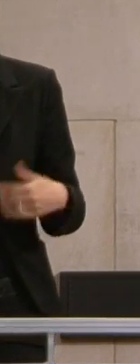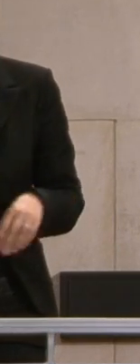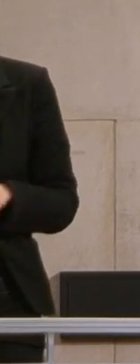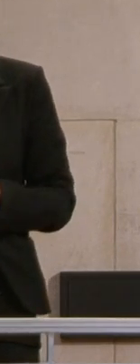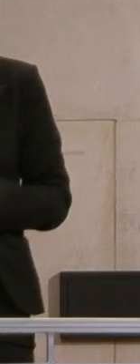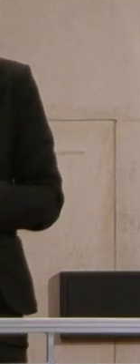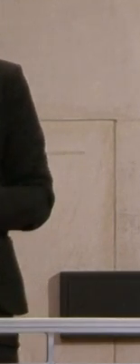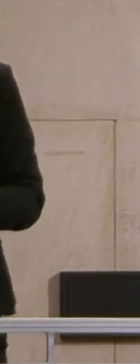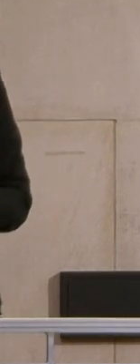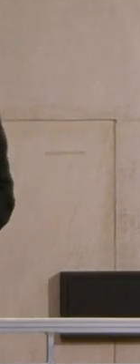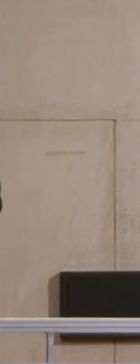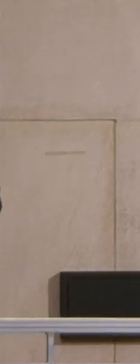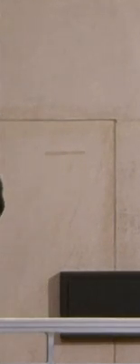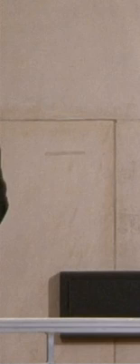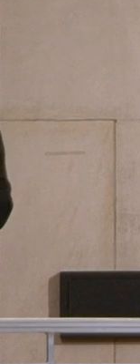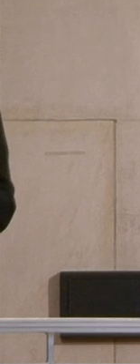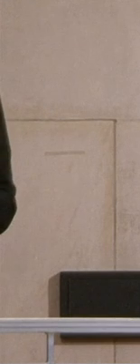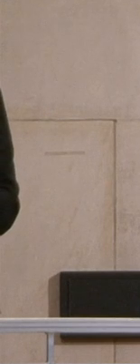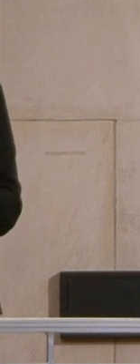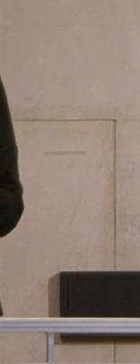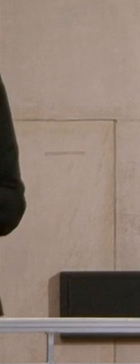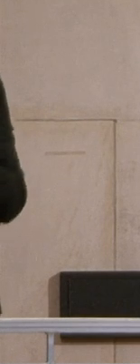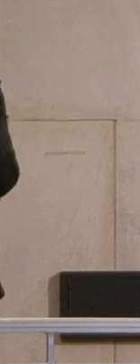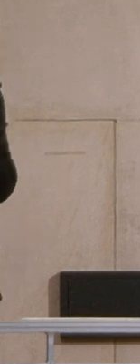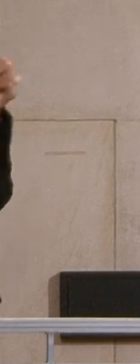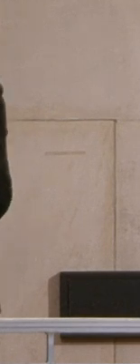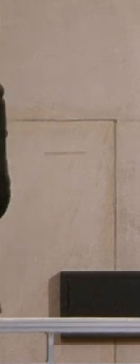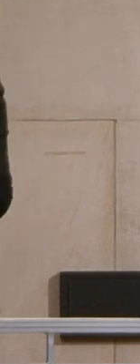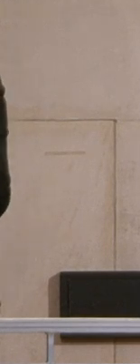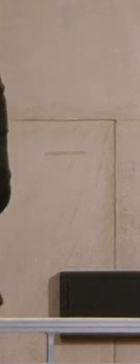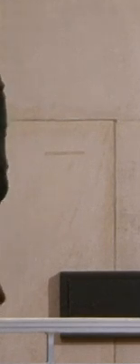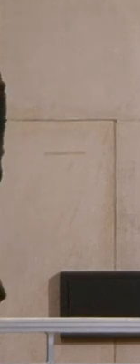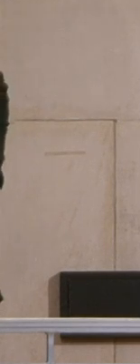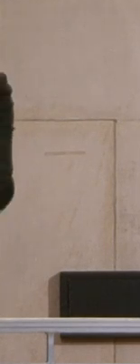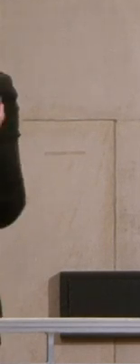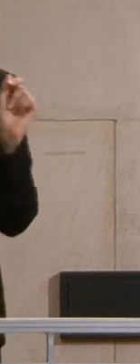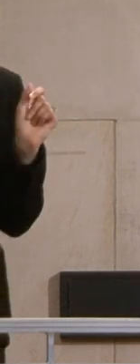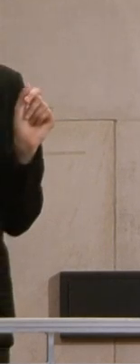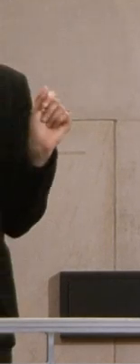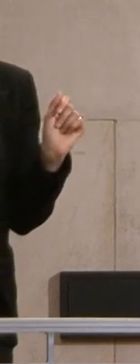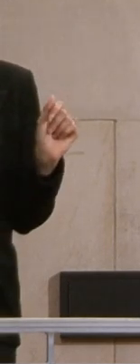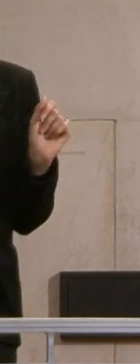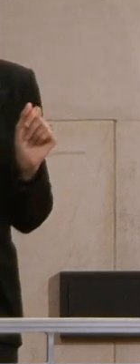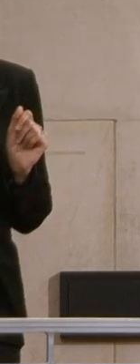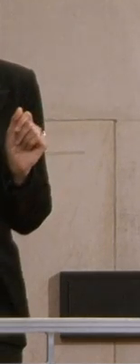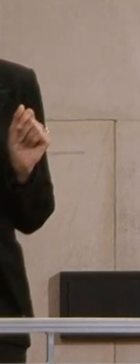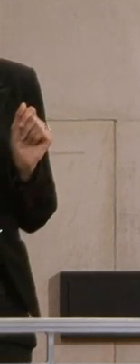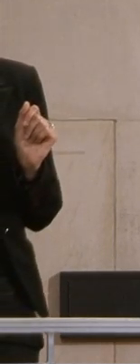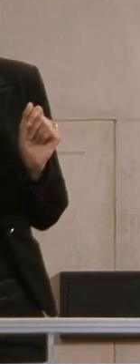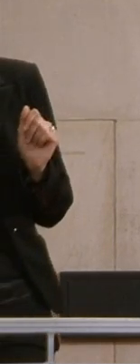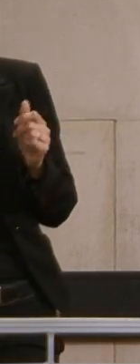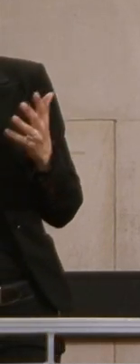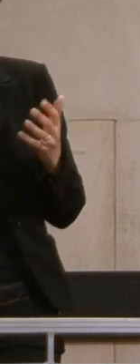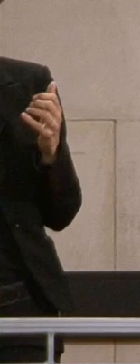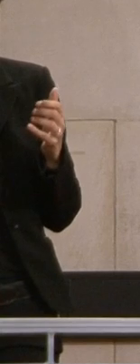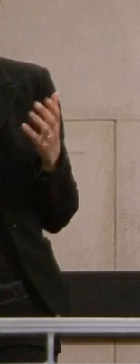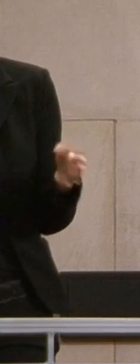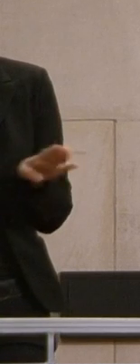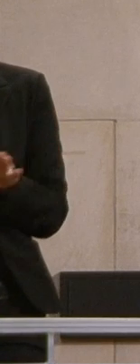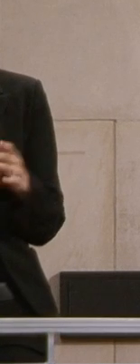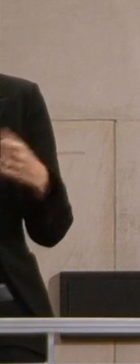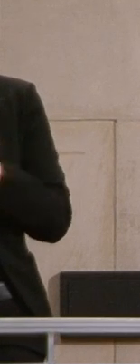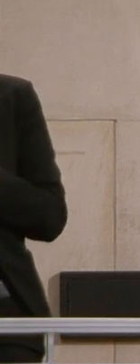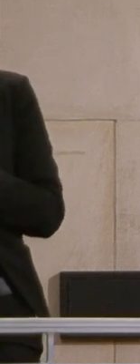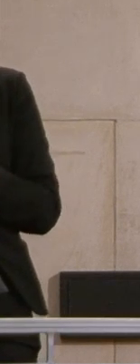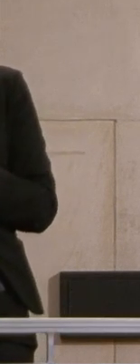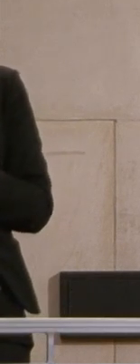were having a similar effect on millions of other parents. And I just want to conclude here today by telling you the same thing